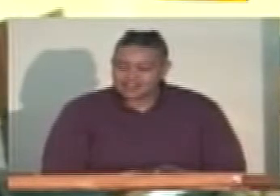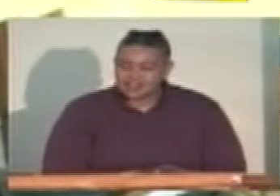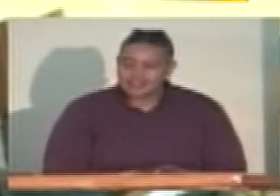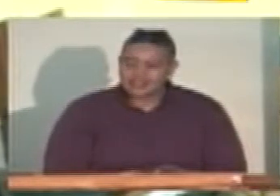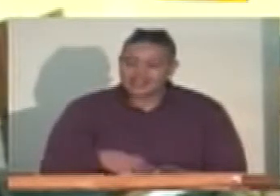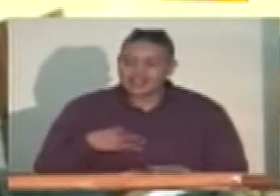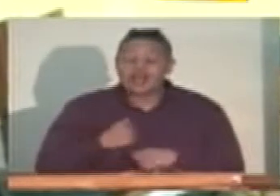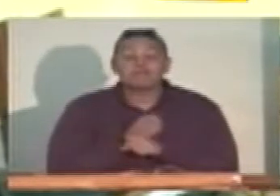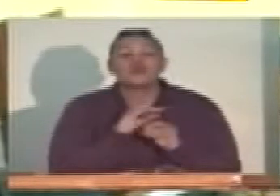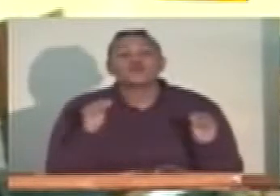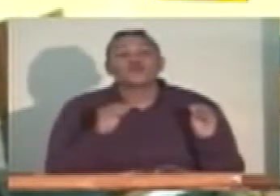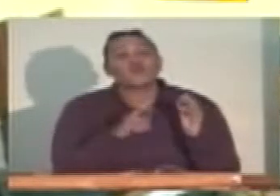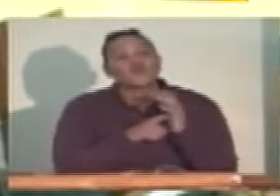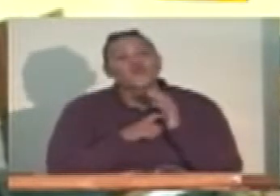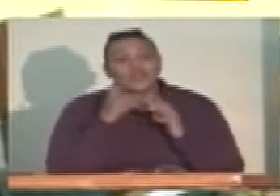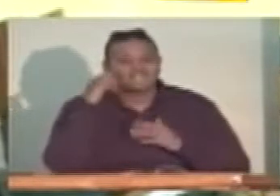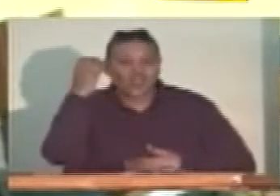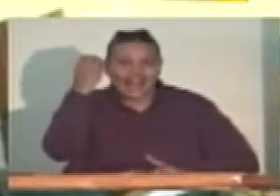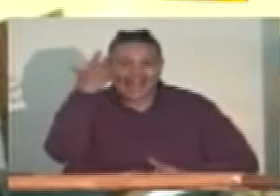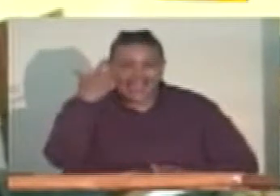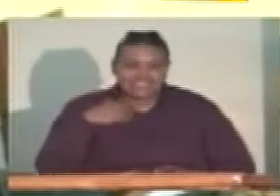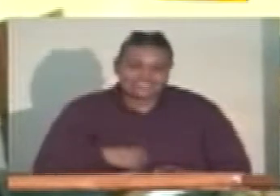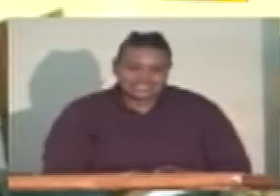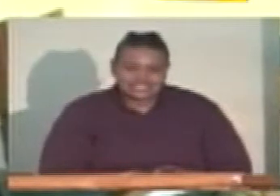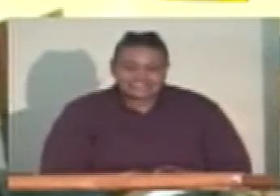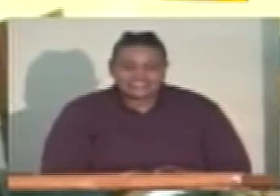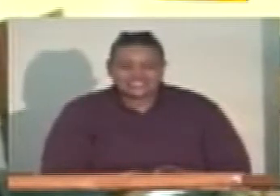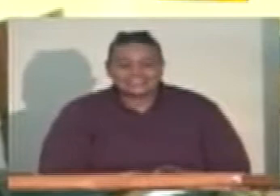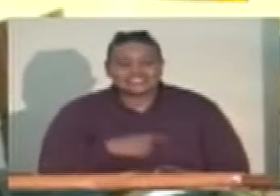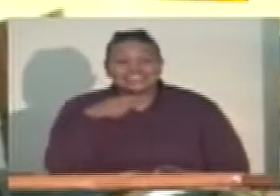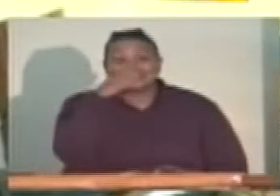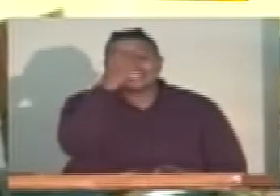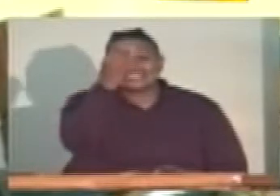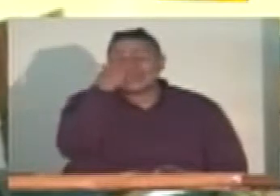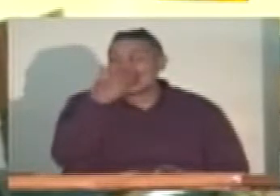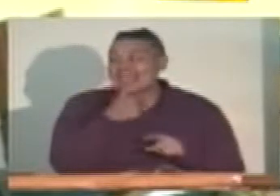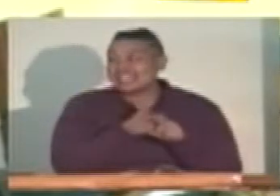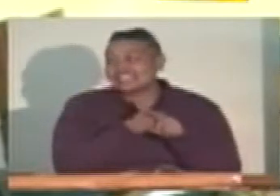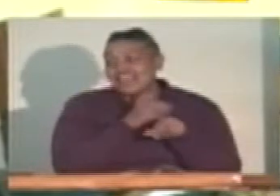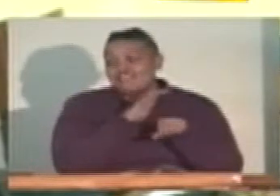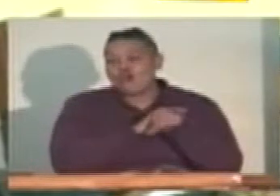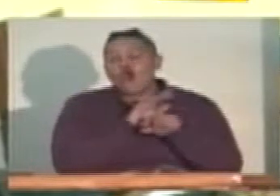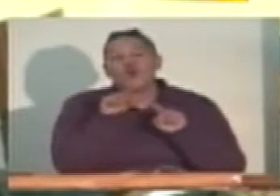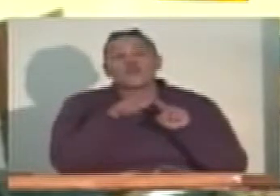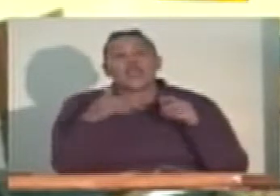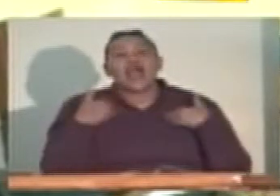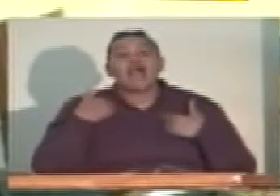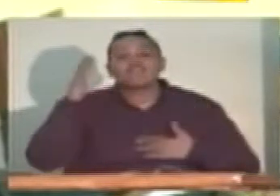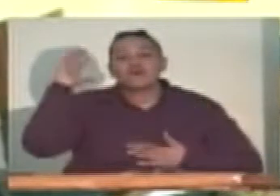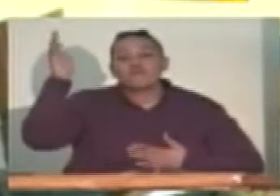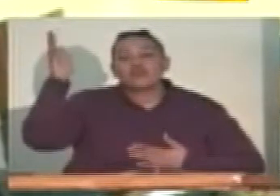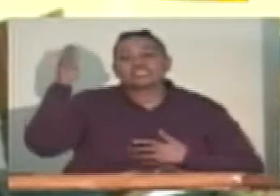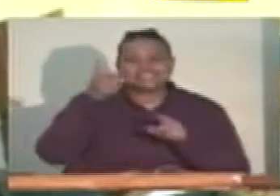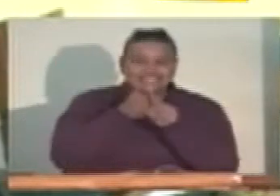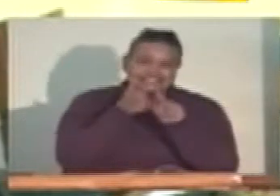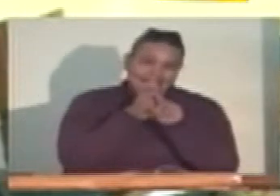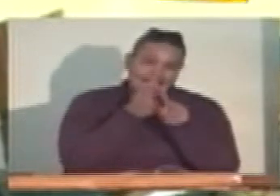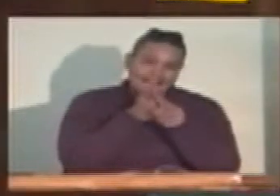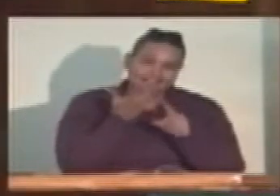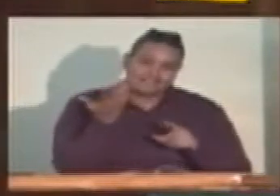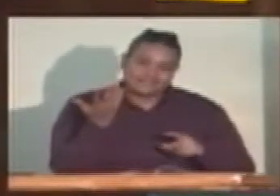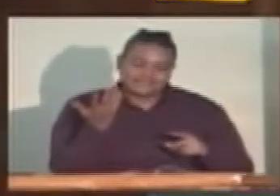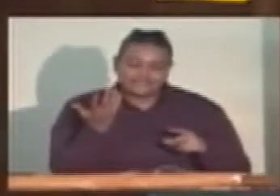Mr. Speaker made no such request for lights. These lights normally turn on when we have presentation, and normally